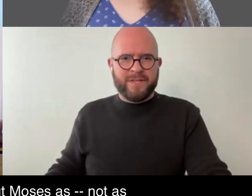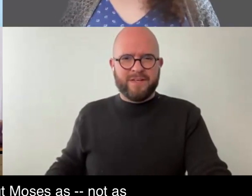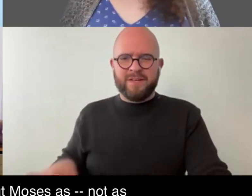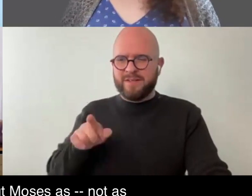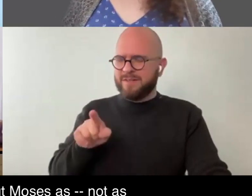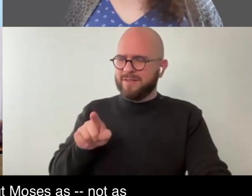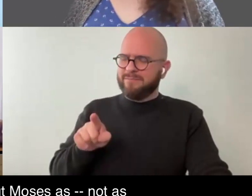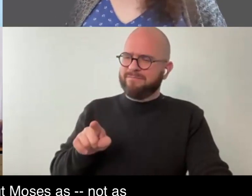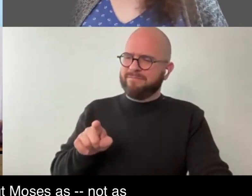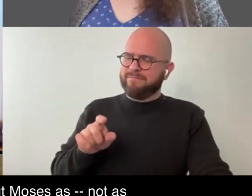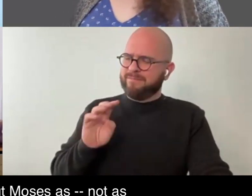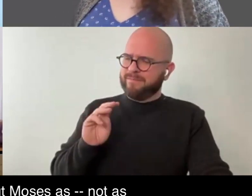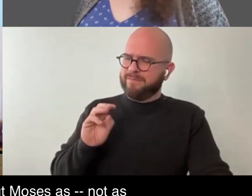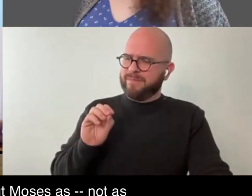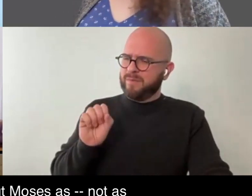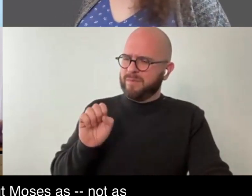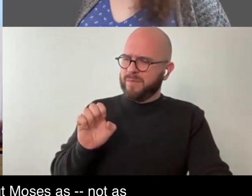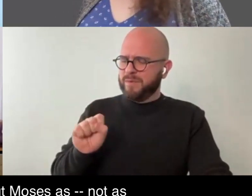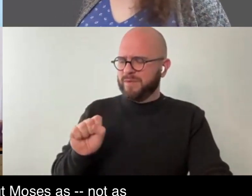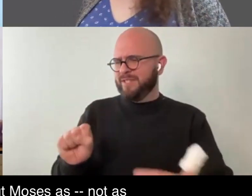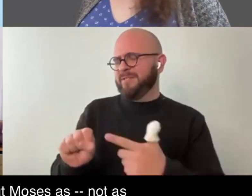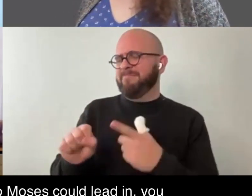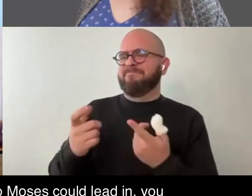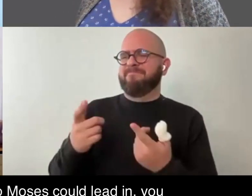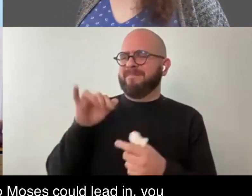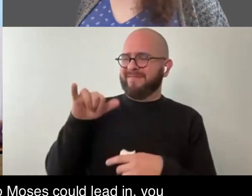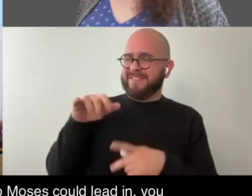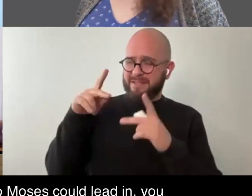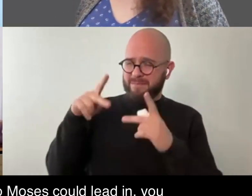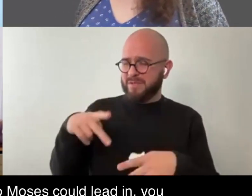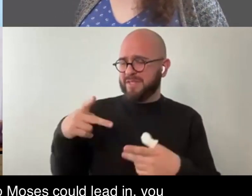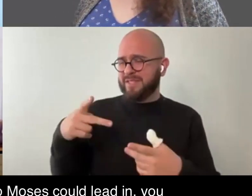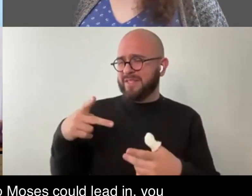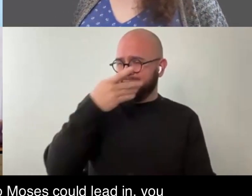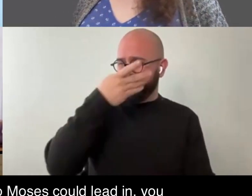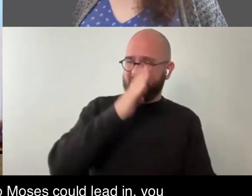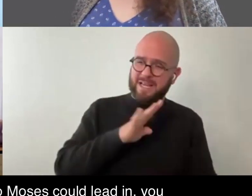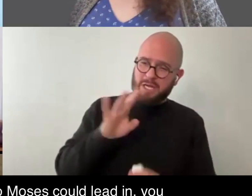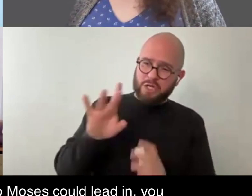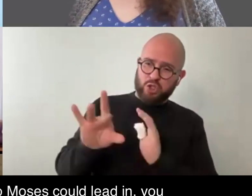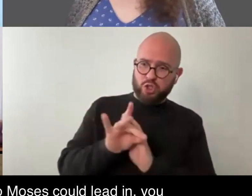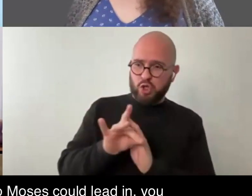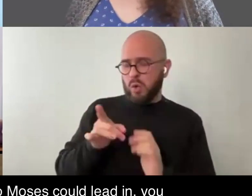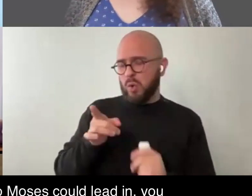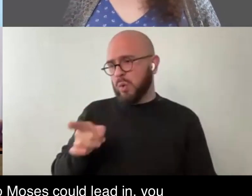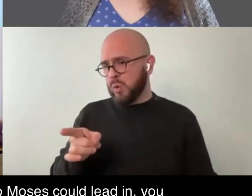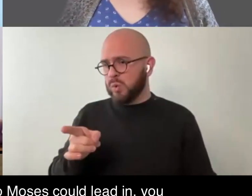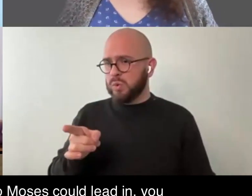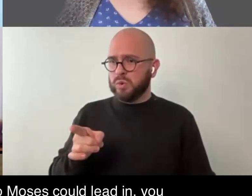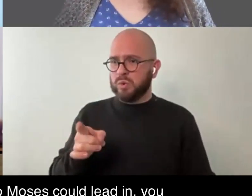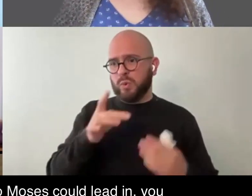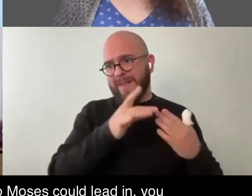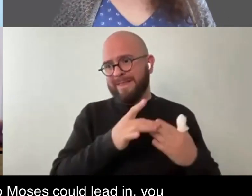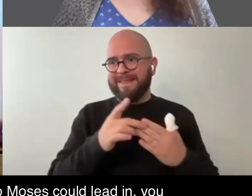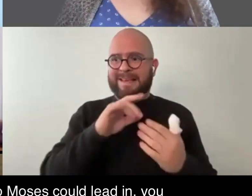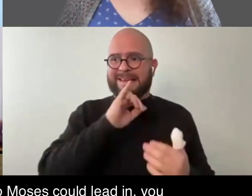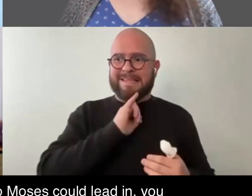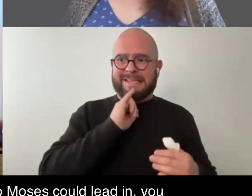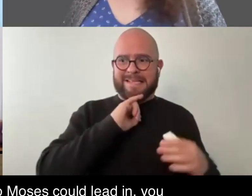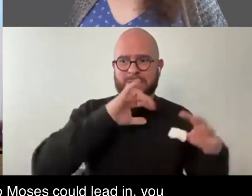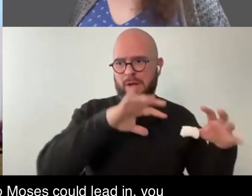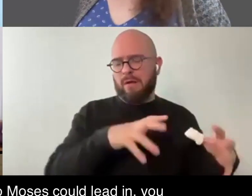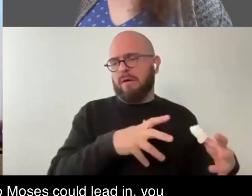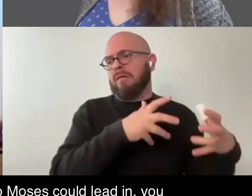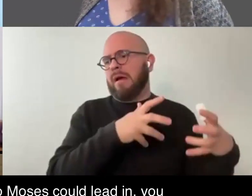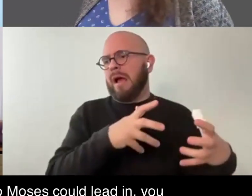person God chose to lead the Israelites and gave accommodations so Moses could lead in,